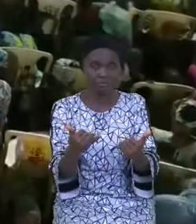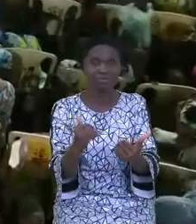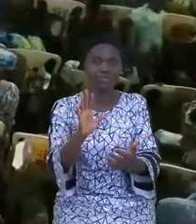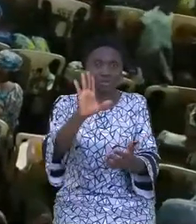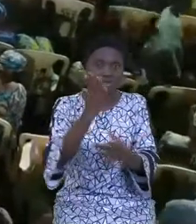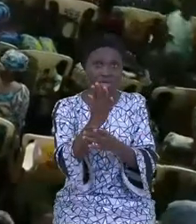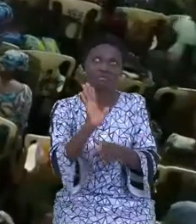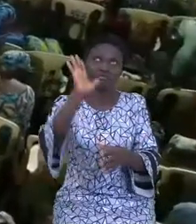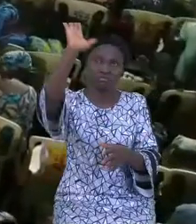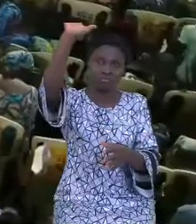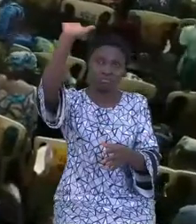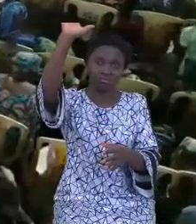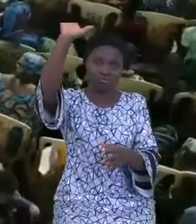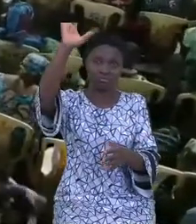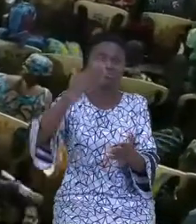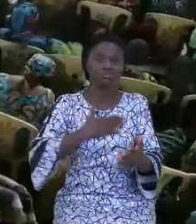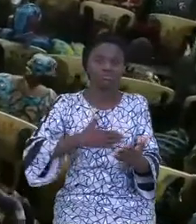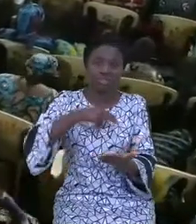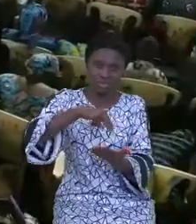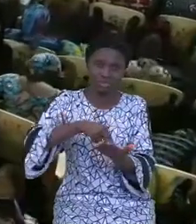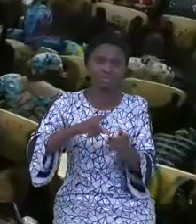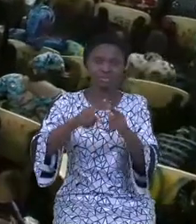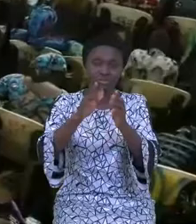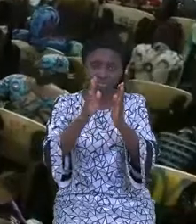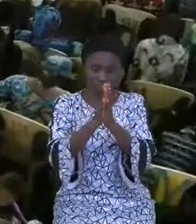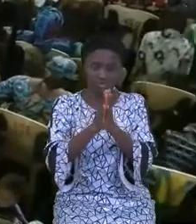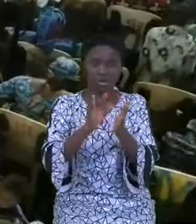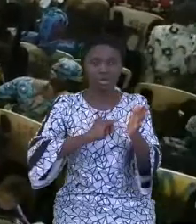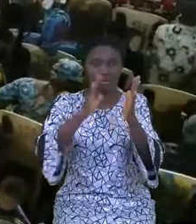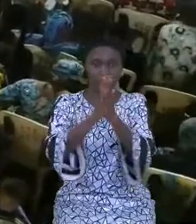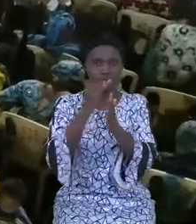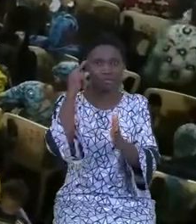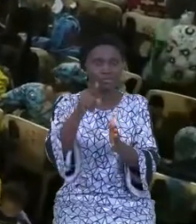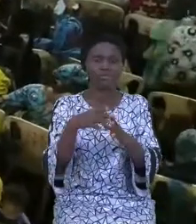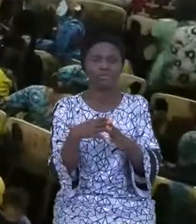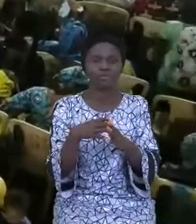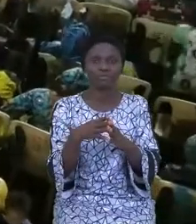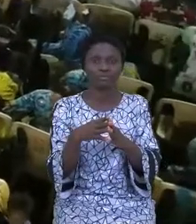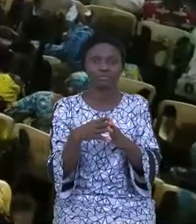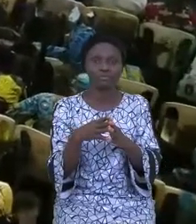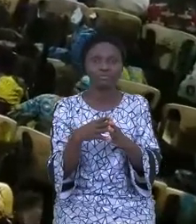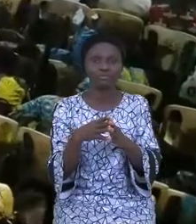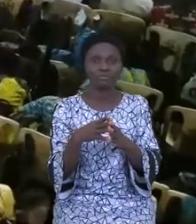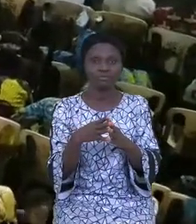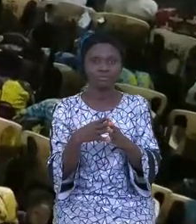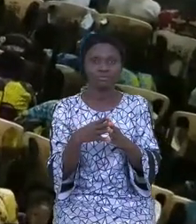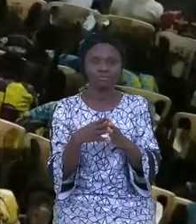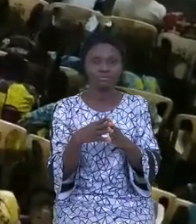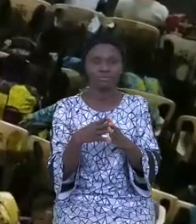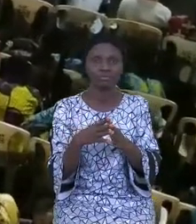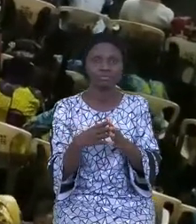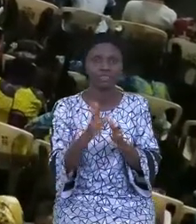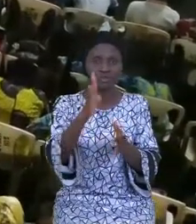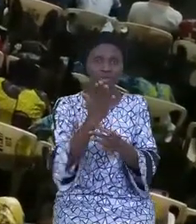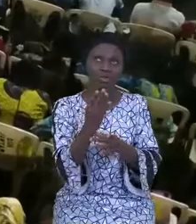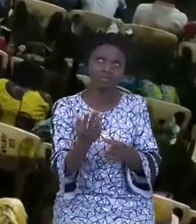please stand up so I can pray directly for you. You're raising up your hand. You say, yes, I want that salvation.